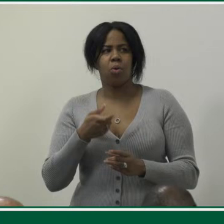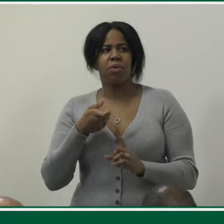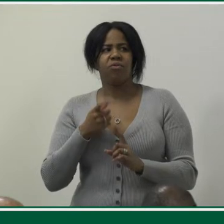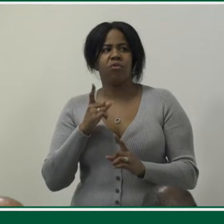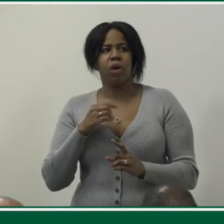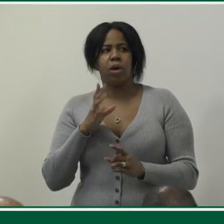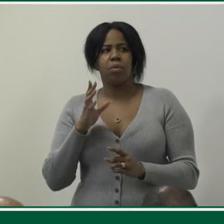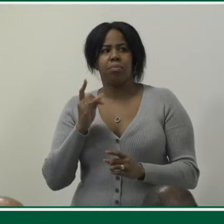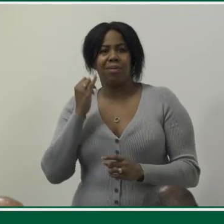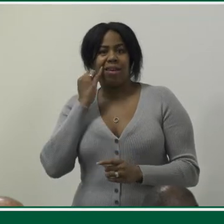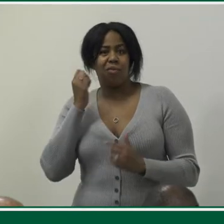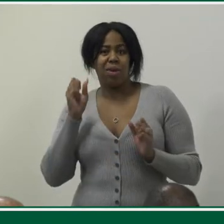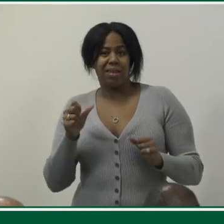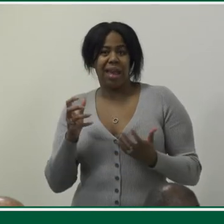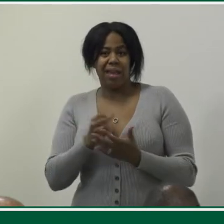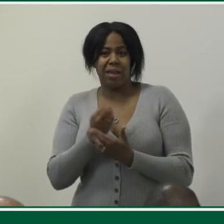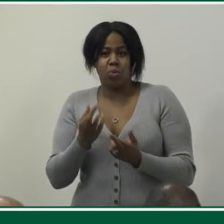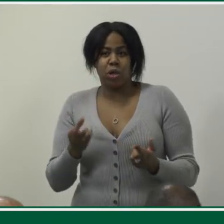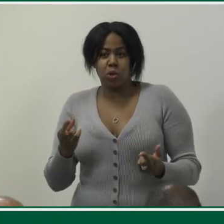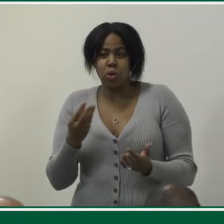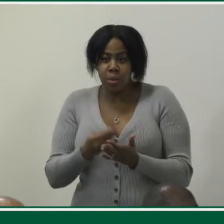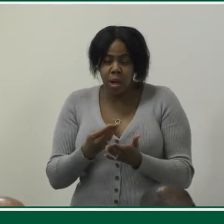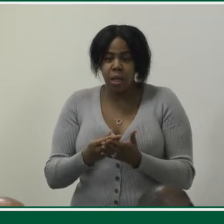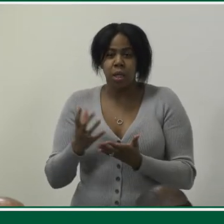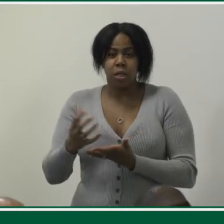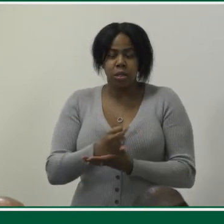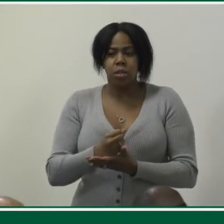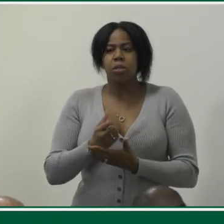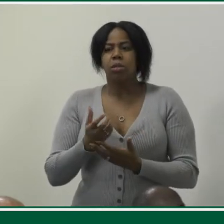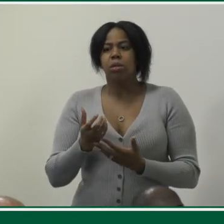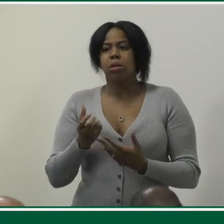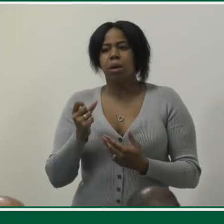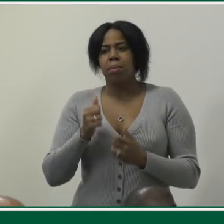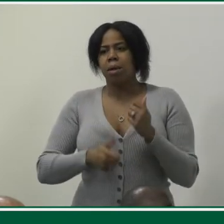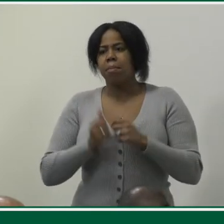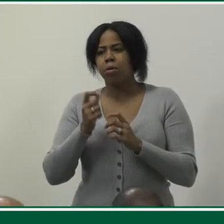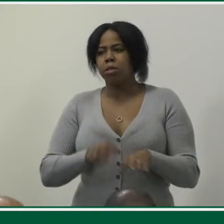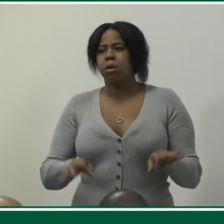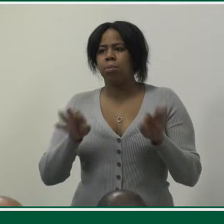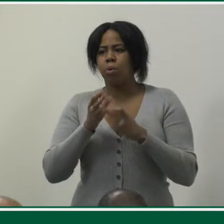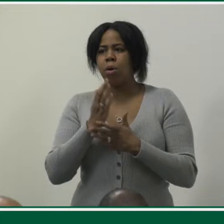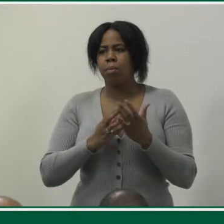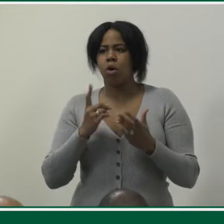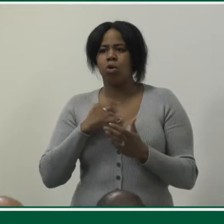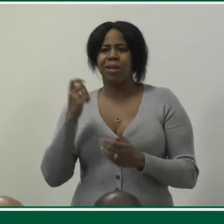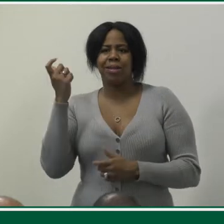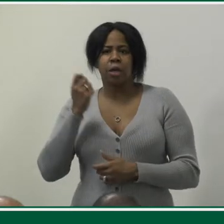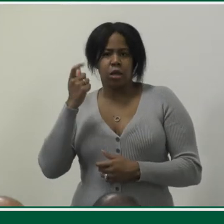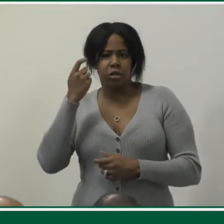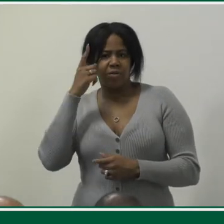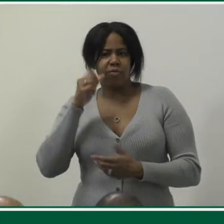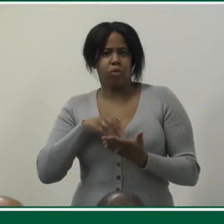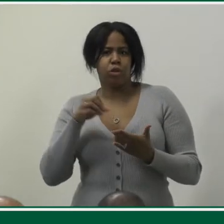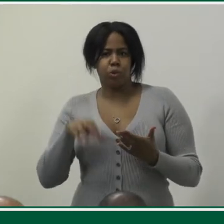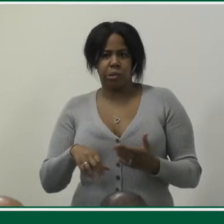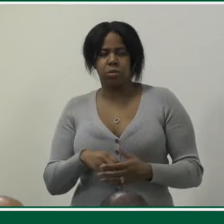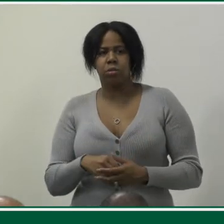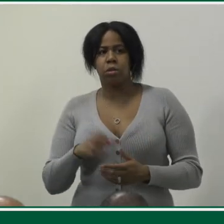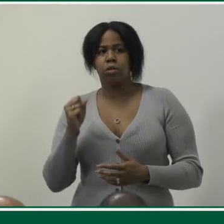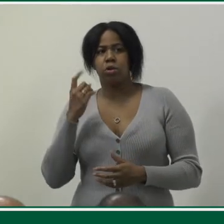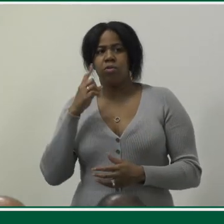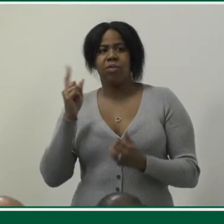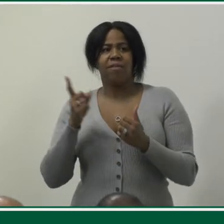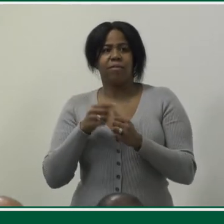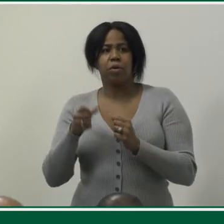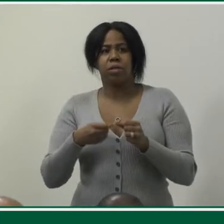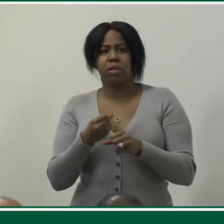whether or not we can continue to secure resources necessary, with the most important part being scholarships for students. So in the first